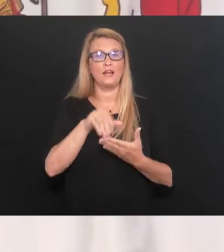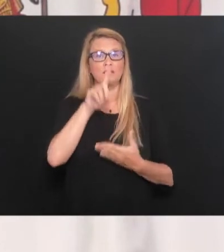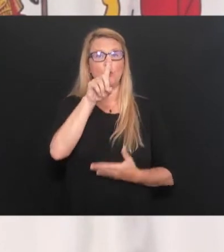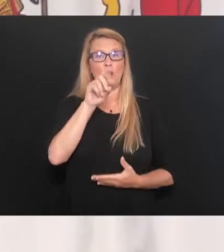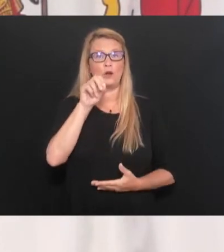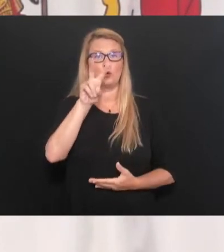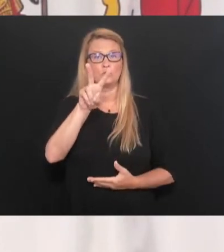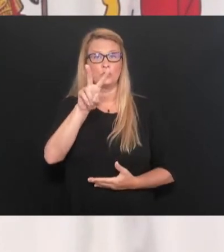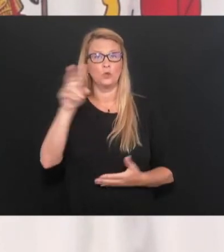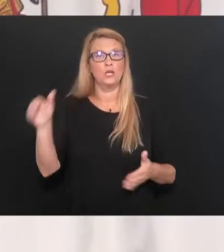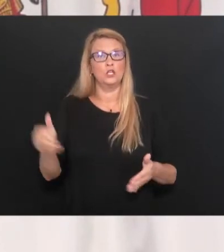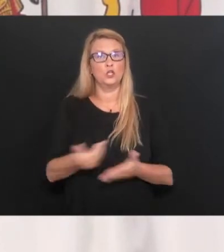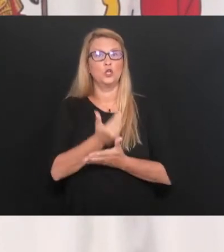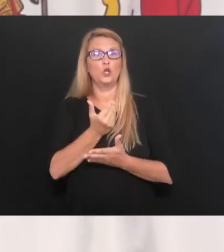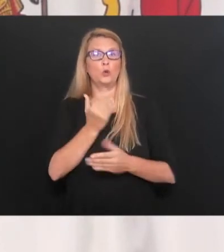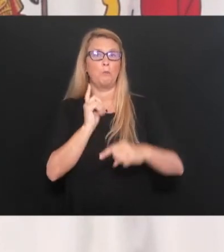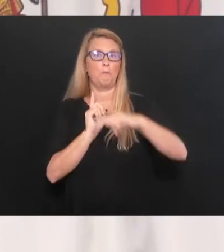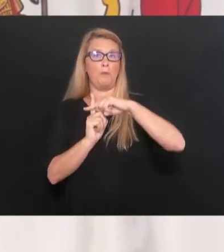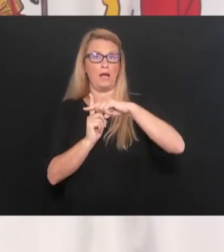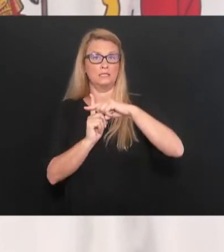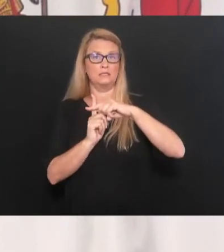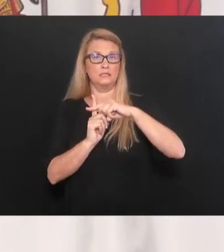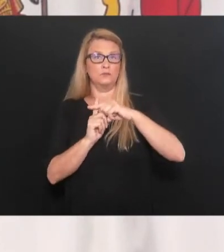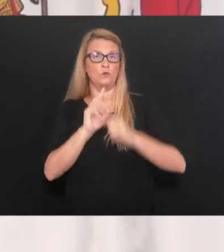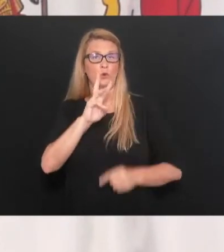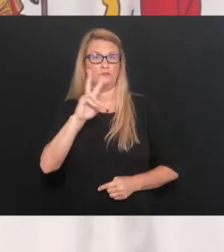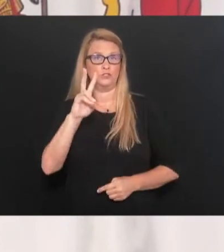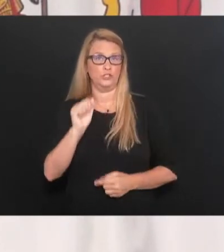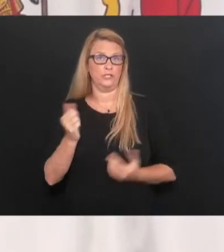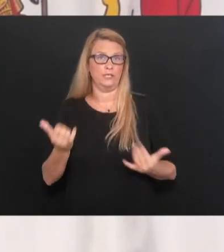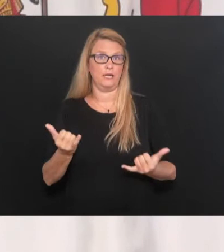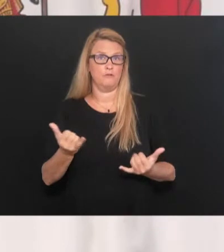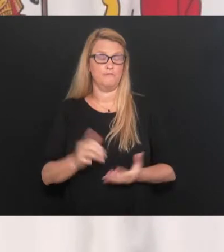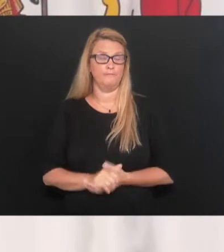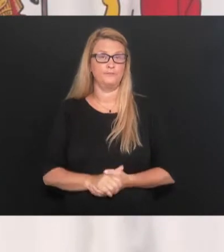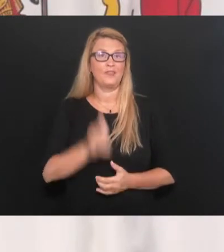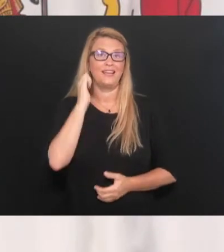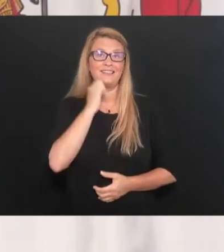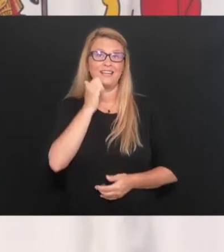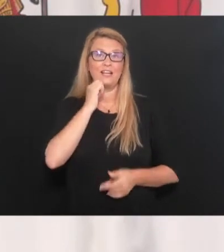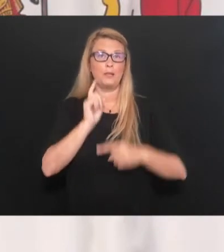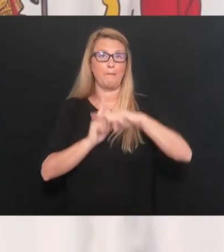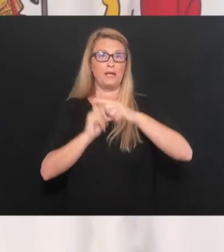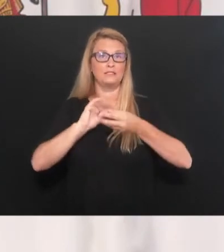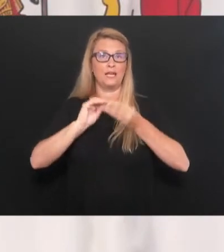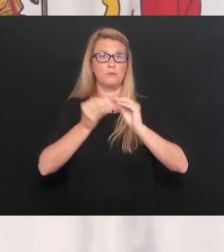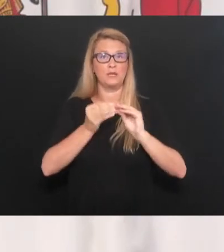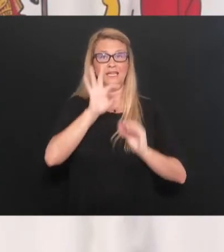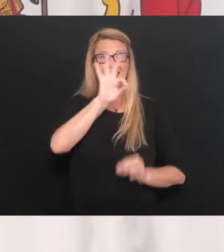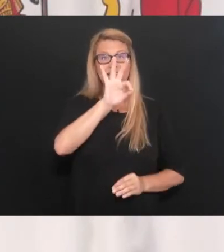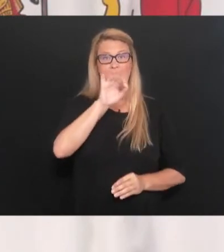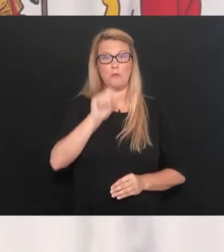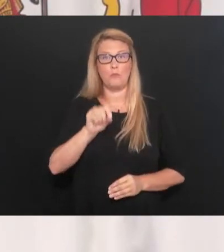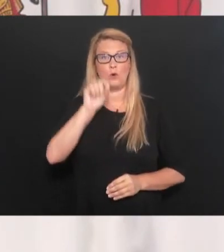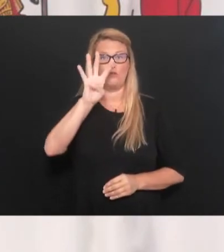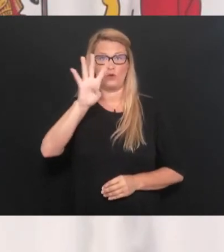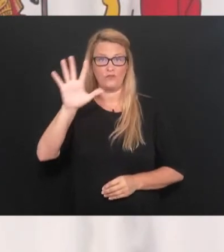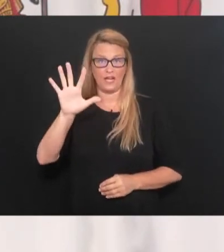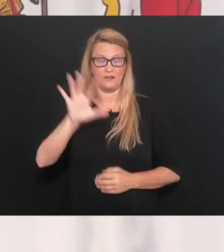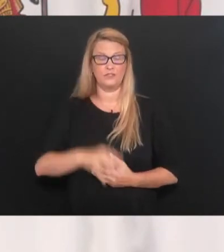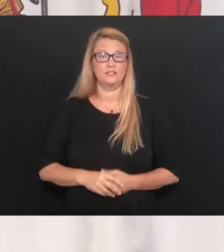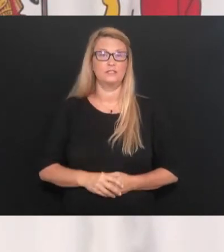1,102 new positive cases in West Virginia. Our daily positivity rate is at